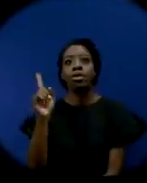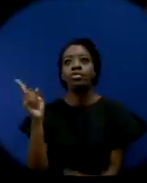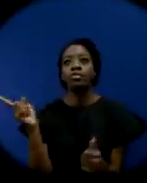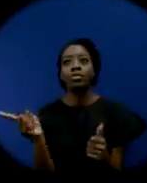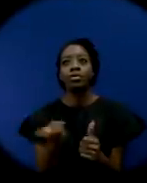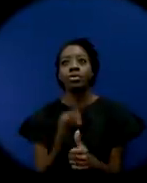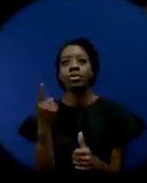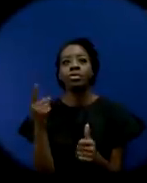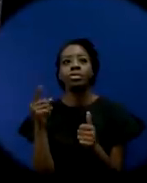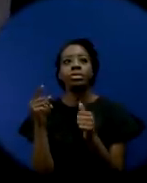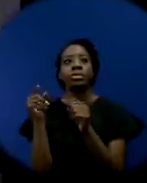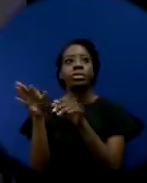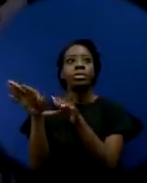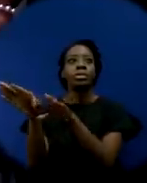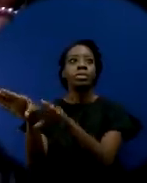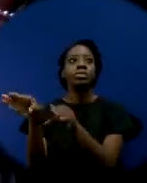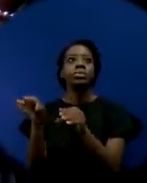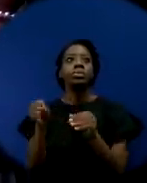I first